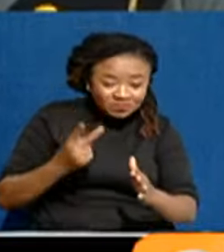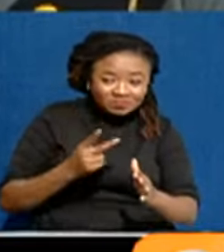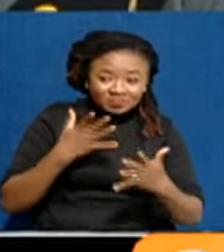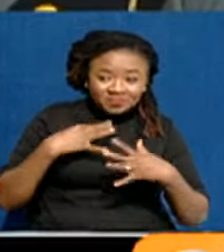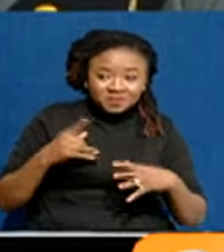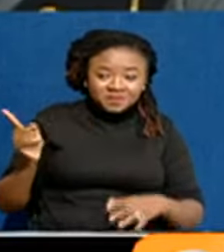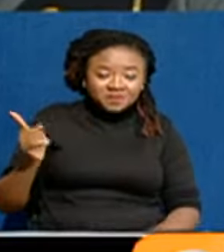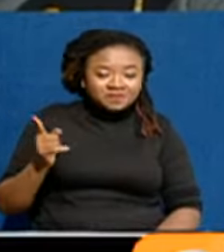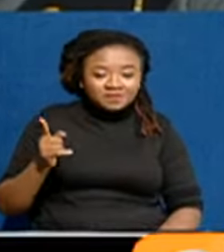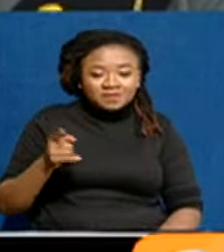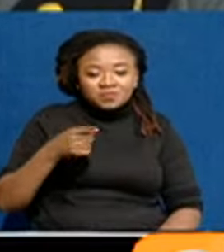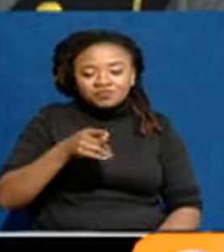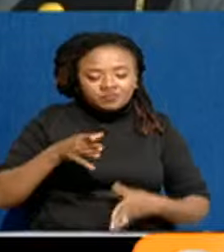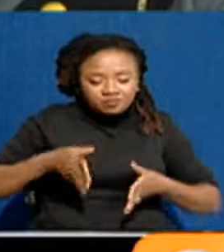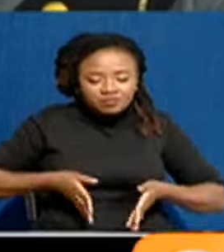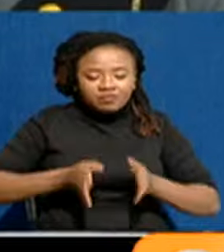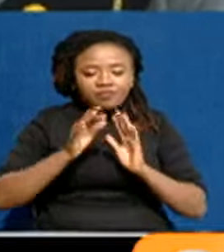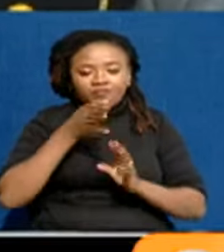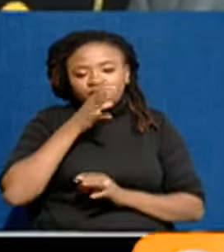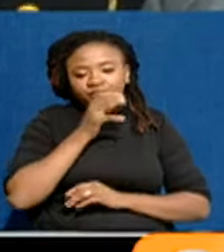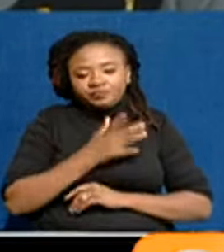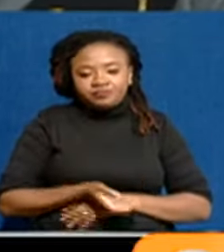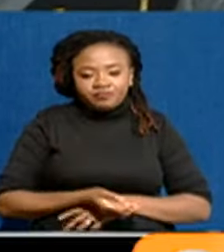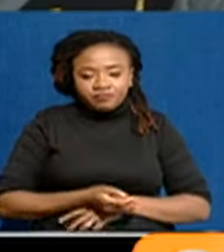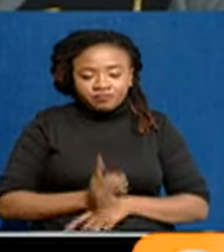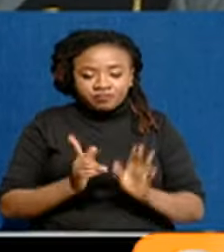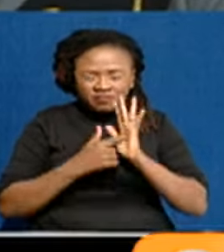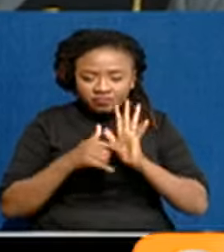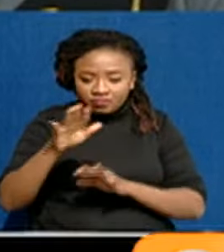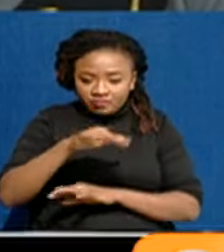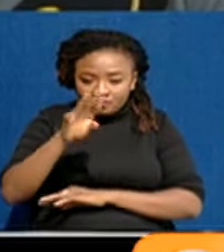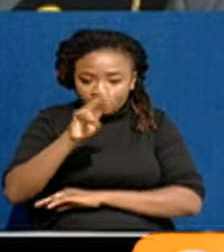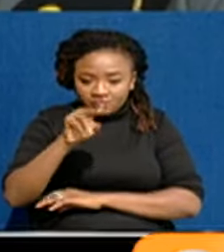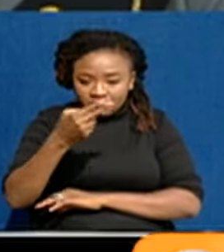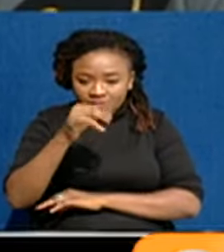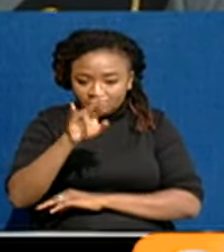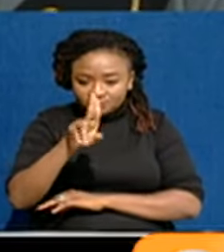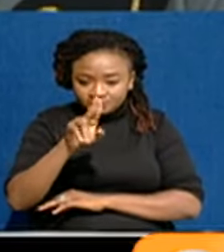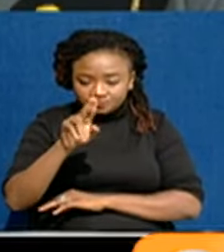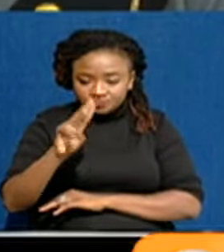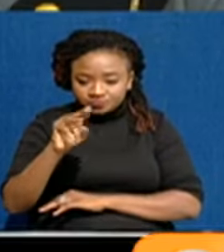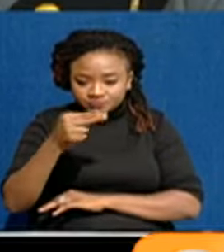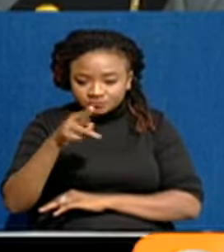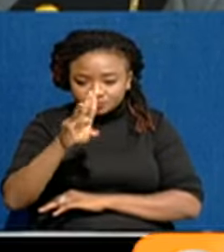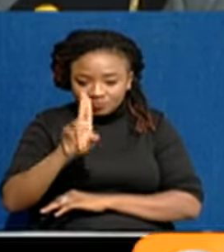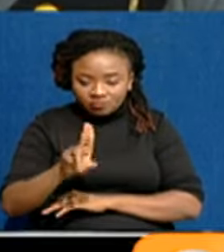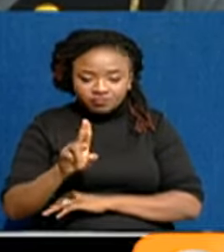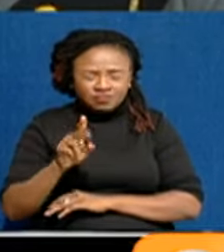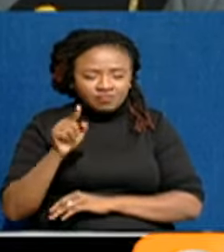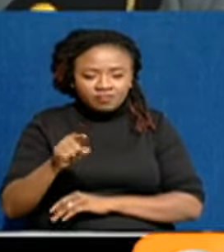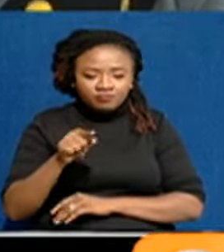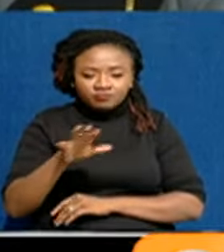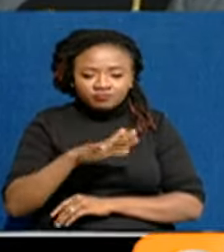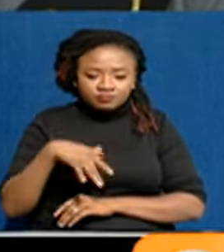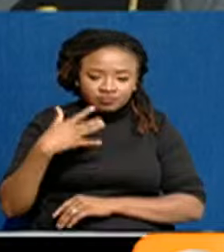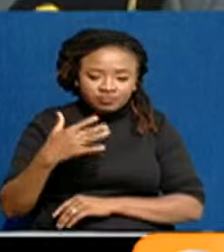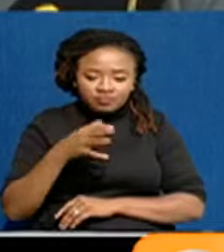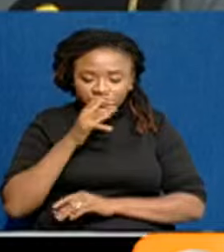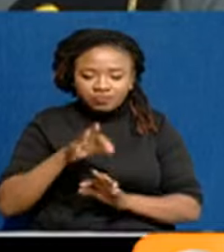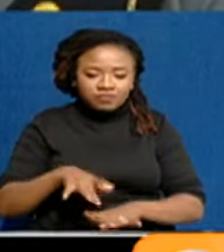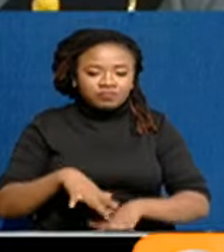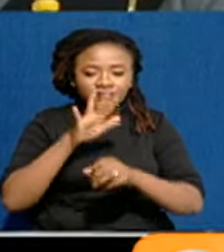basically, waterways. Even when you look at Maimahiu, it's actually a water gully, that had accumulated too much water, and then, of course,